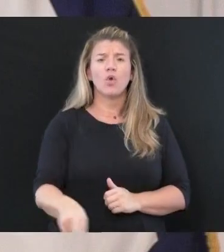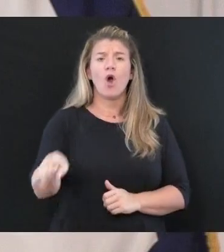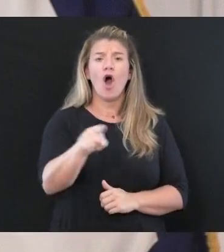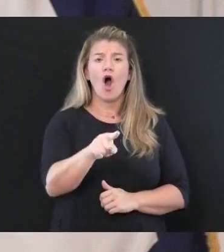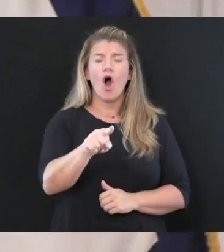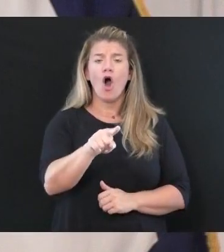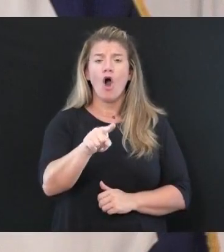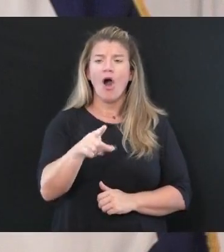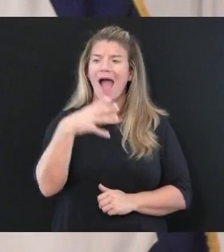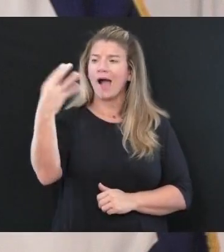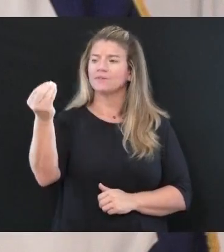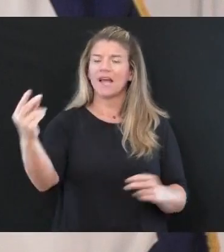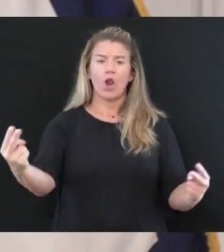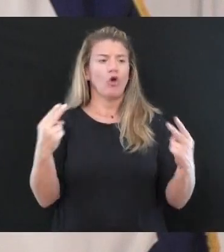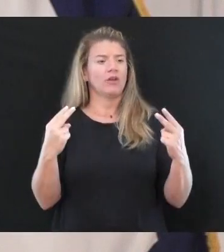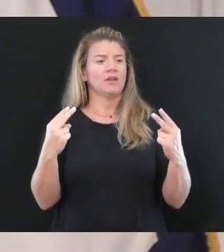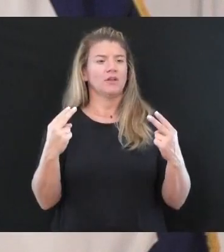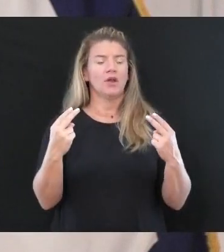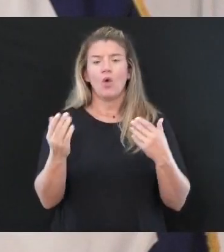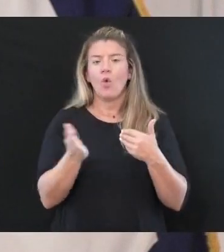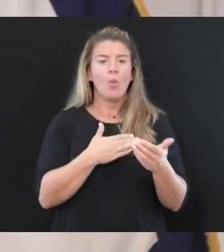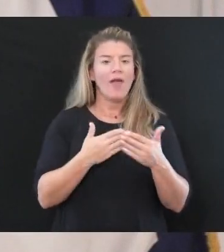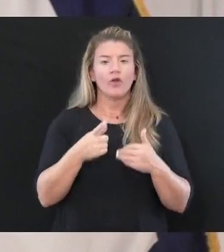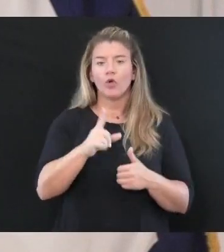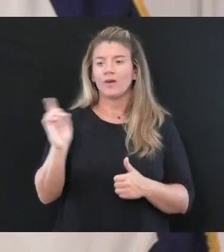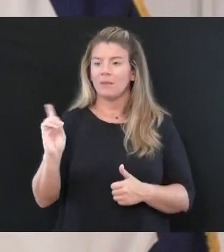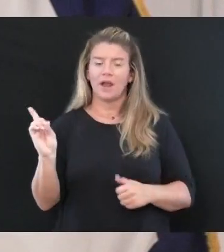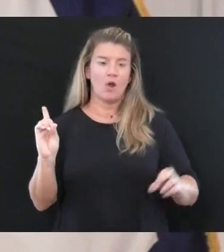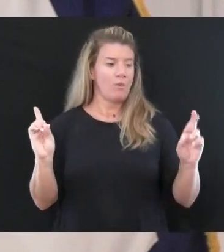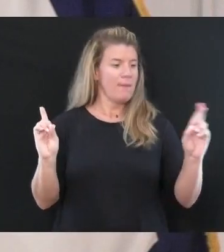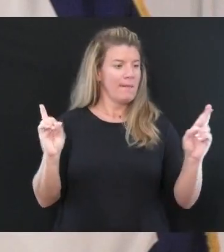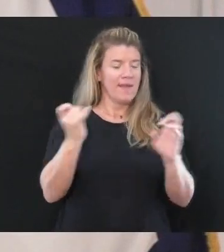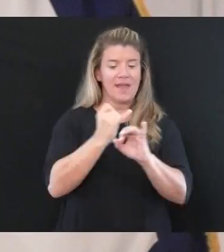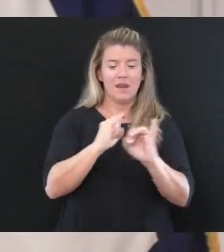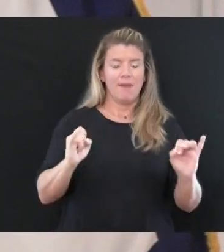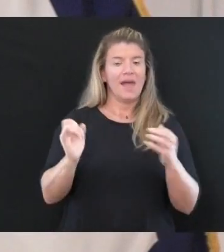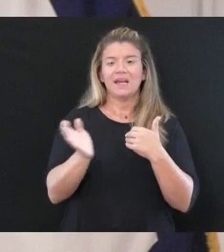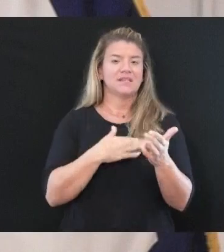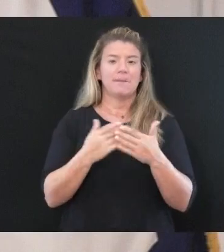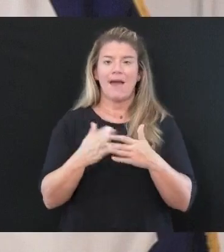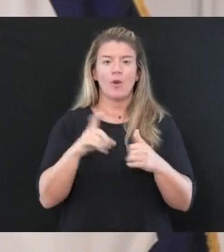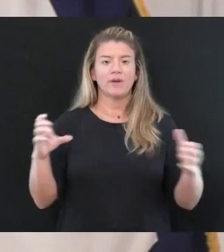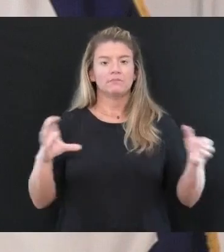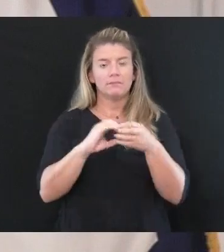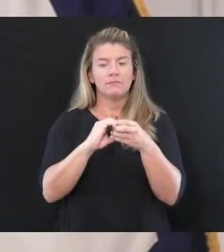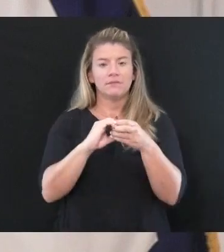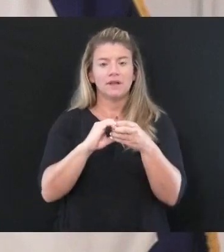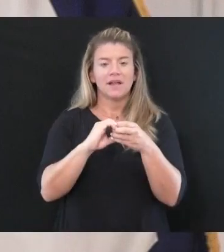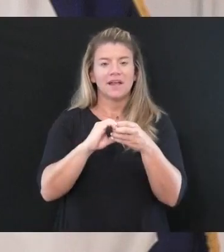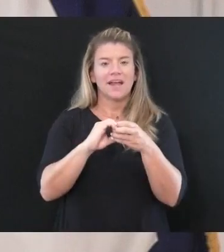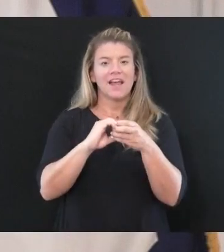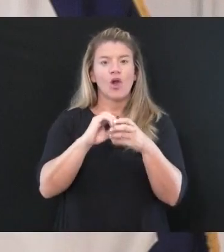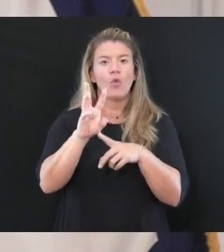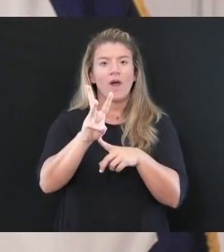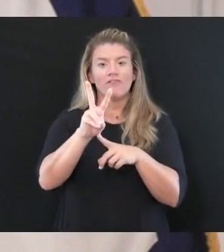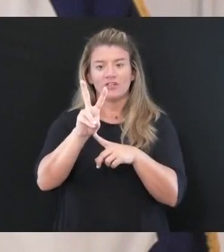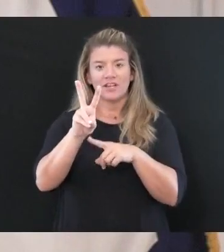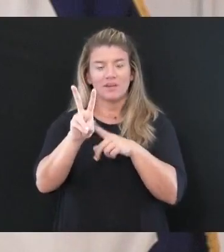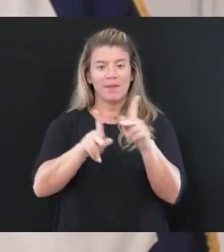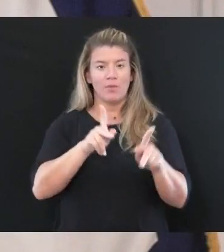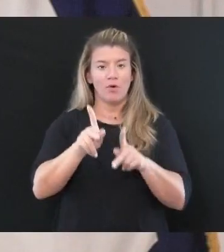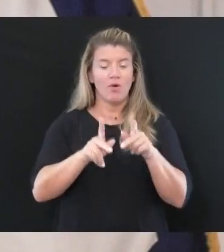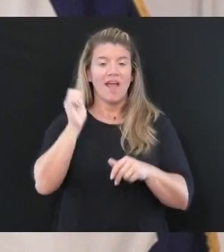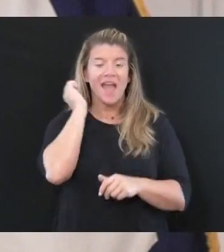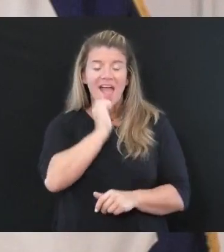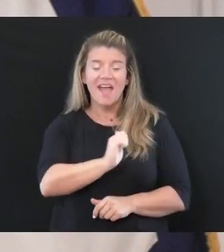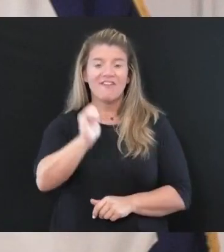be in one party or another party, we should all first and foremost be West Virginians. Every day I come here, every day I